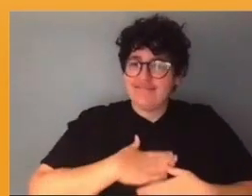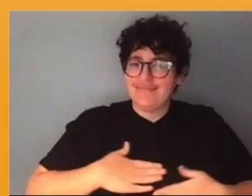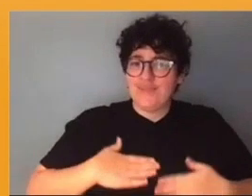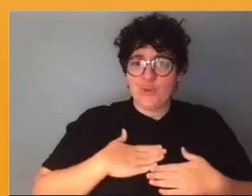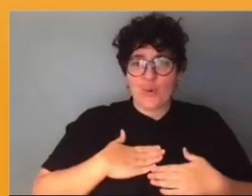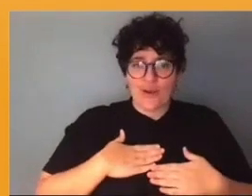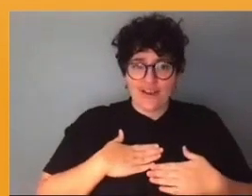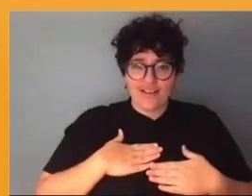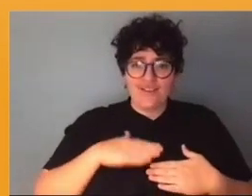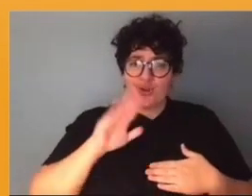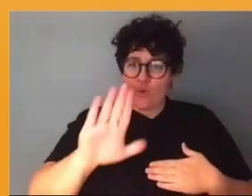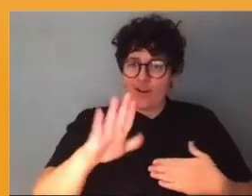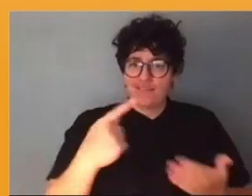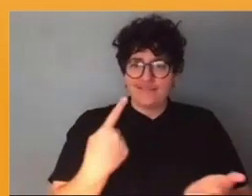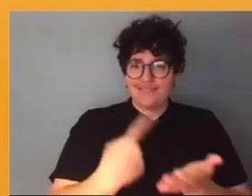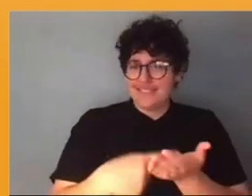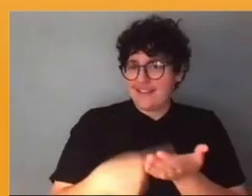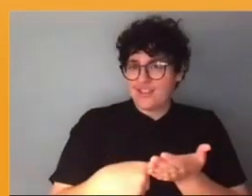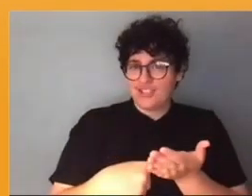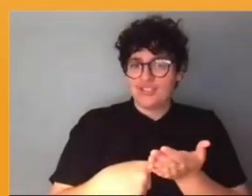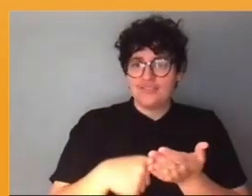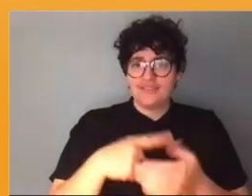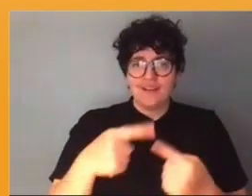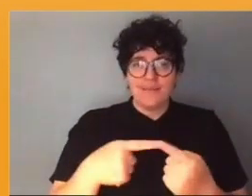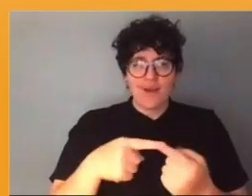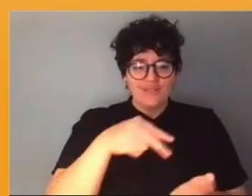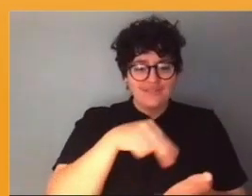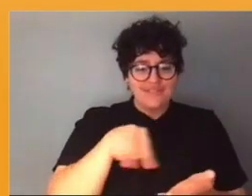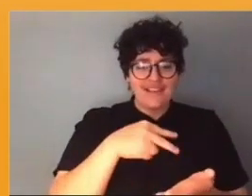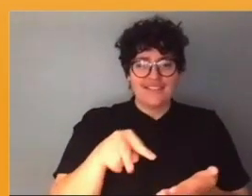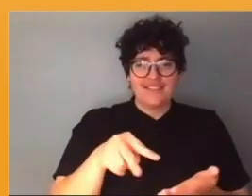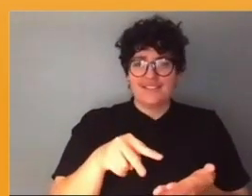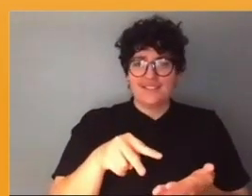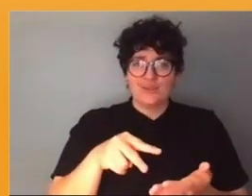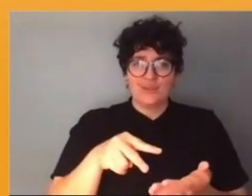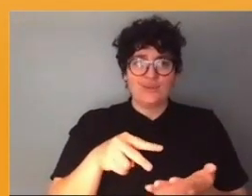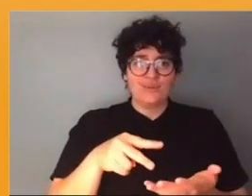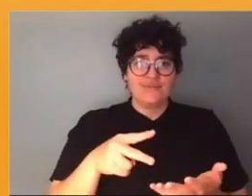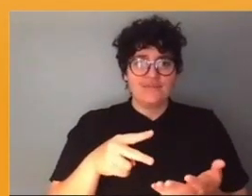these dances that give so much to you and to the people around you. So